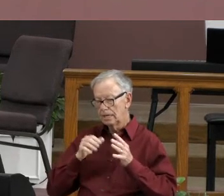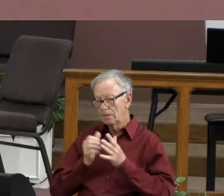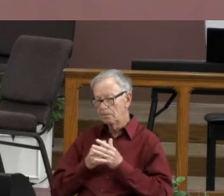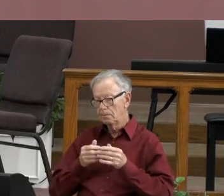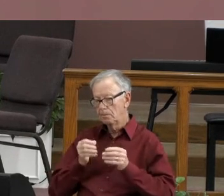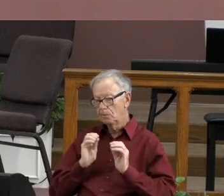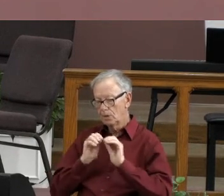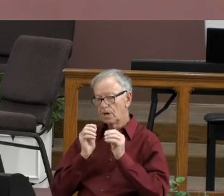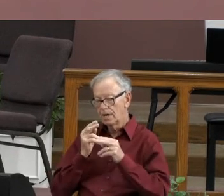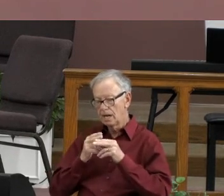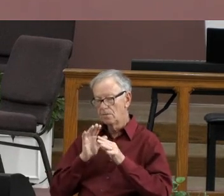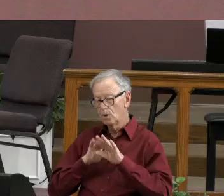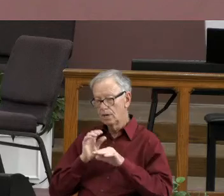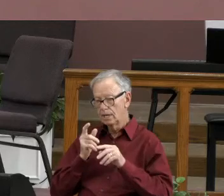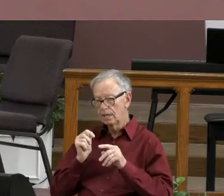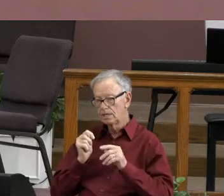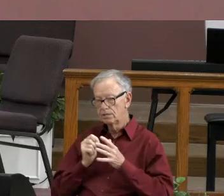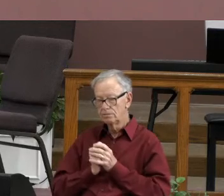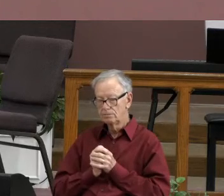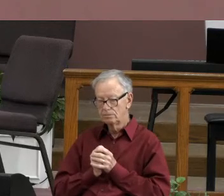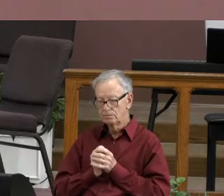it.